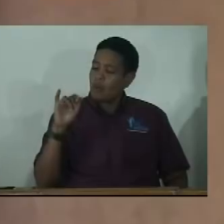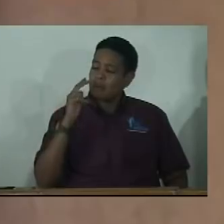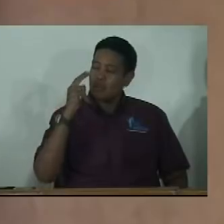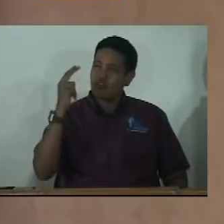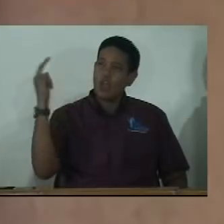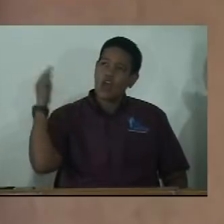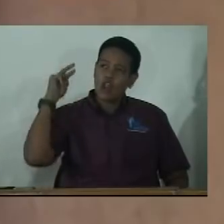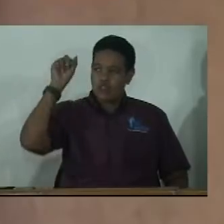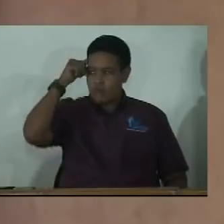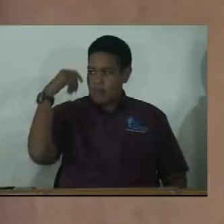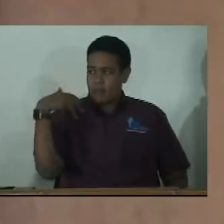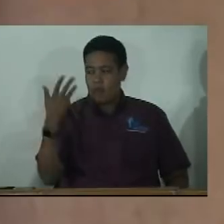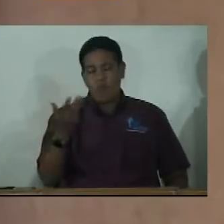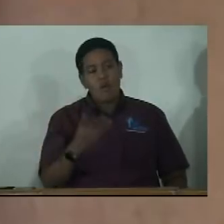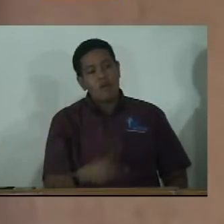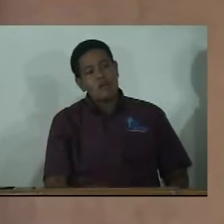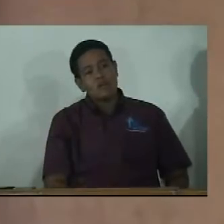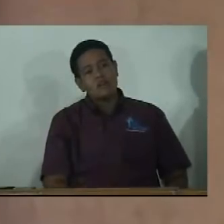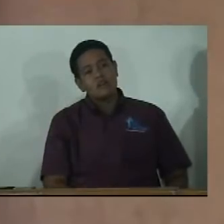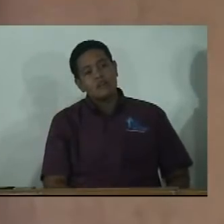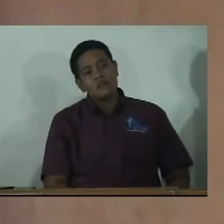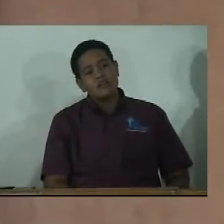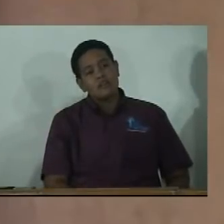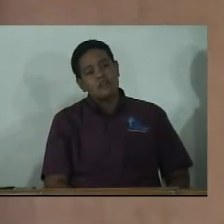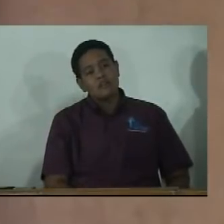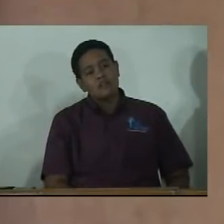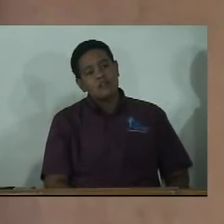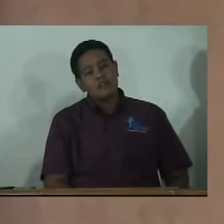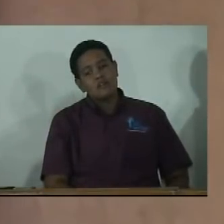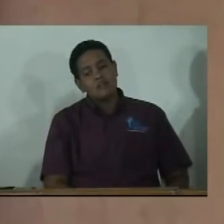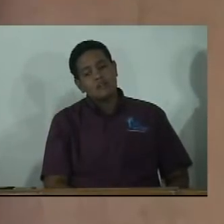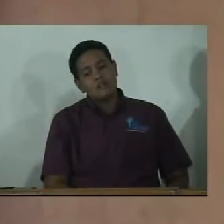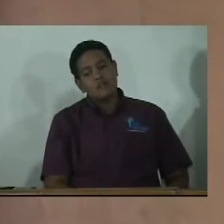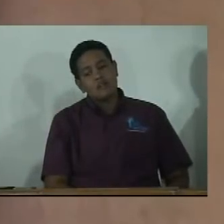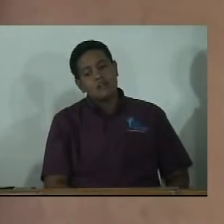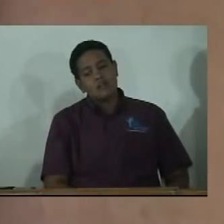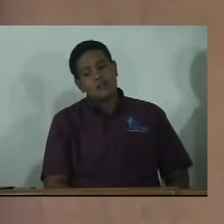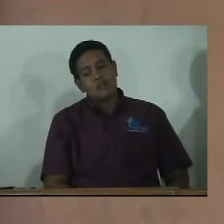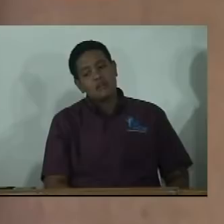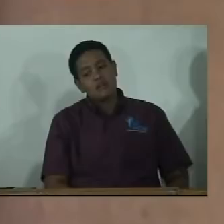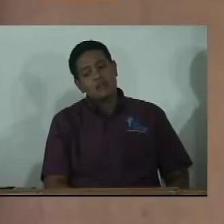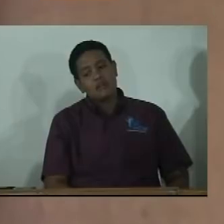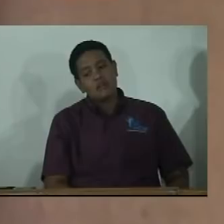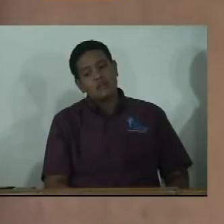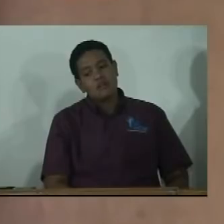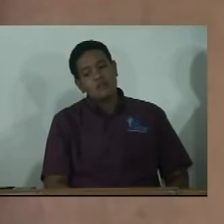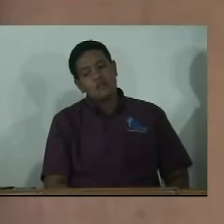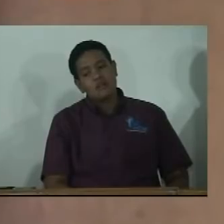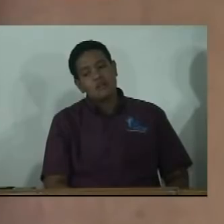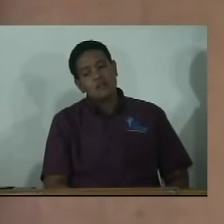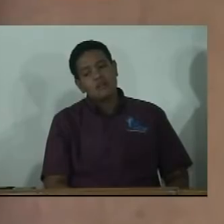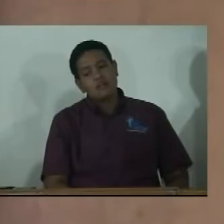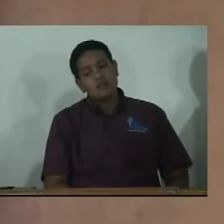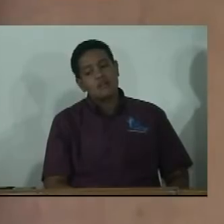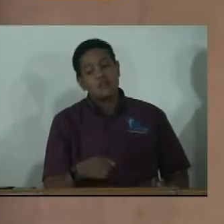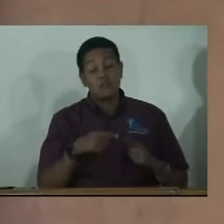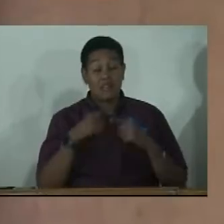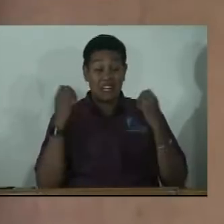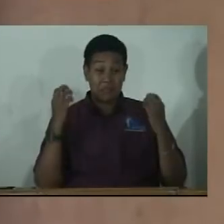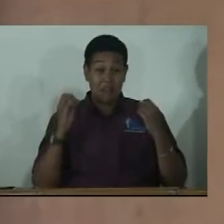recall, that when a number of our multilateral borrowing